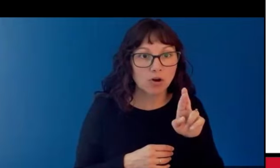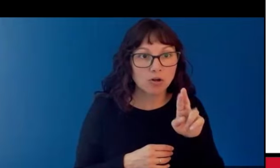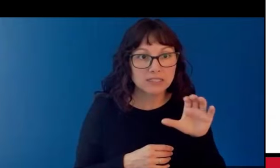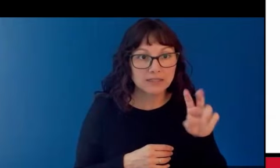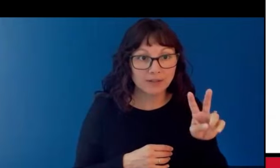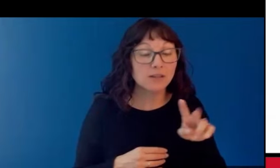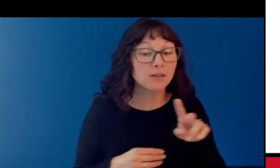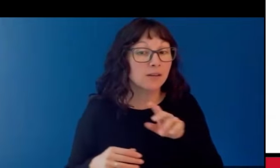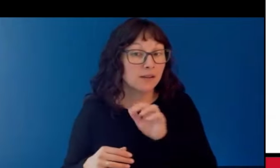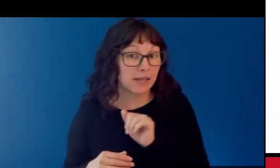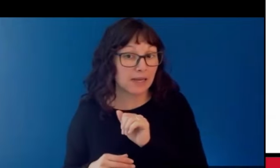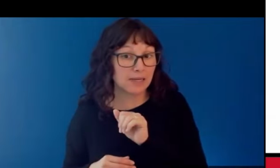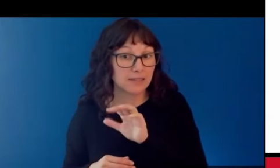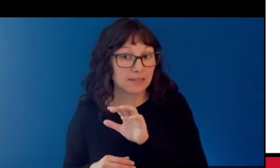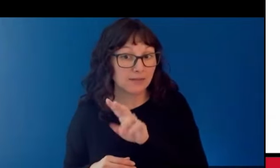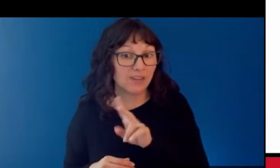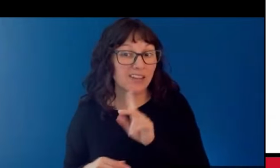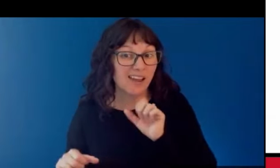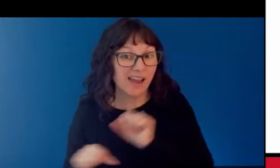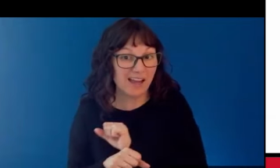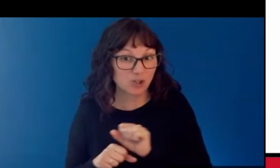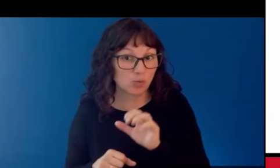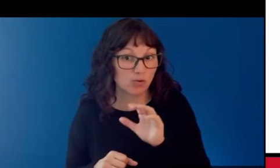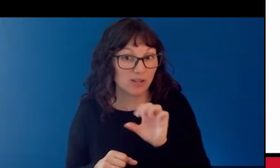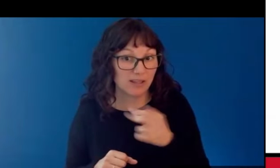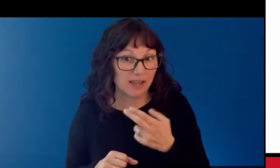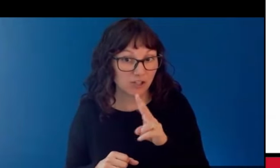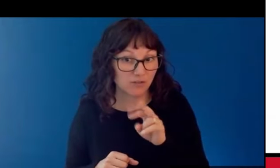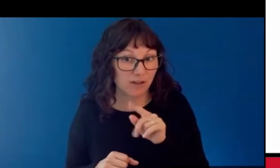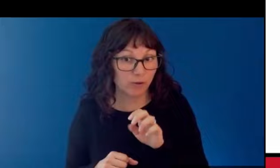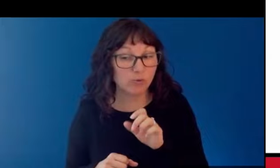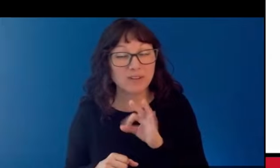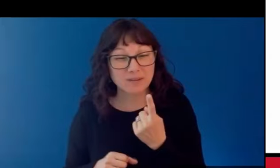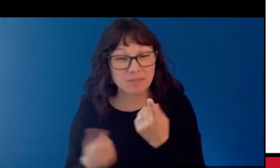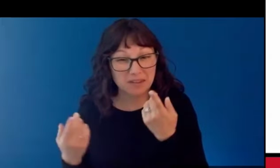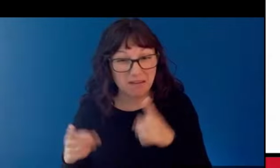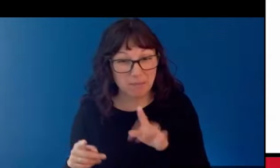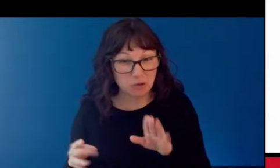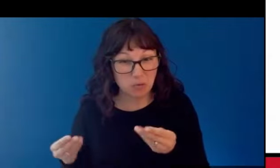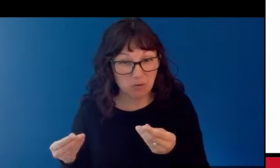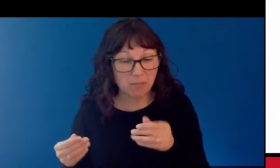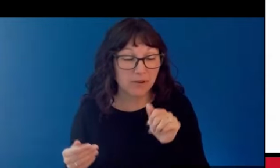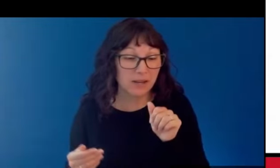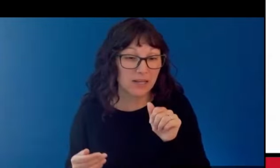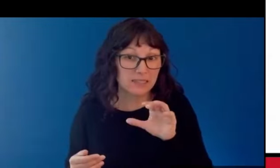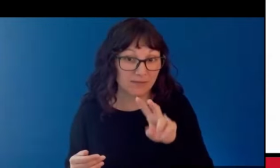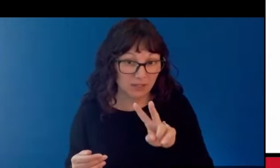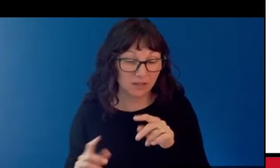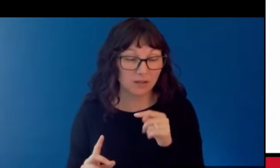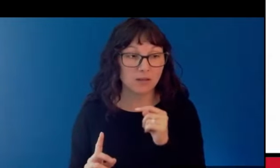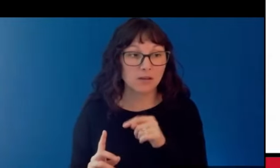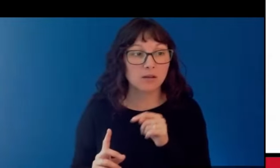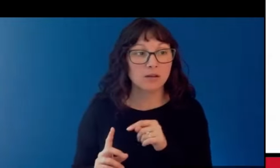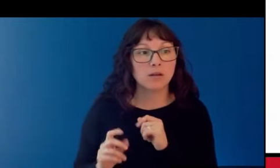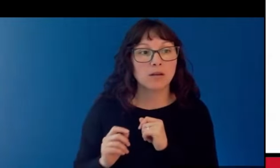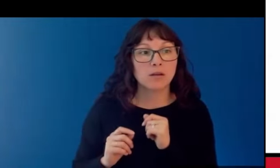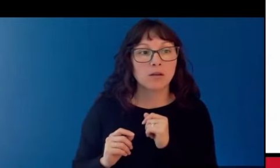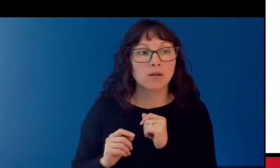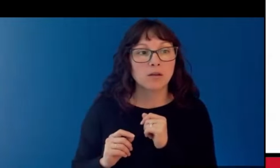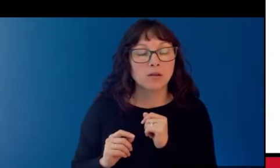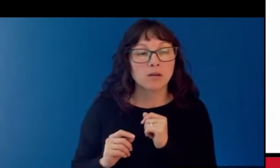Actual cash value, if something happens to your property, actual cash value is going